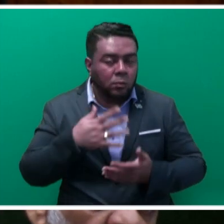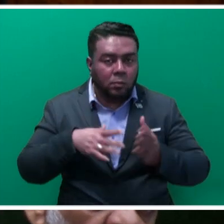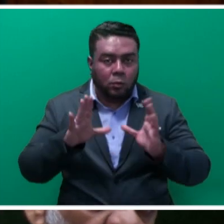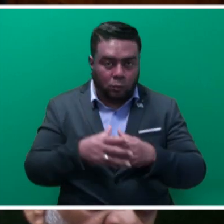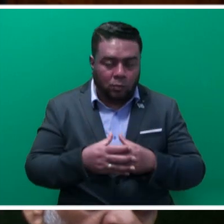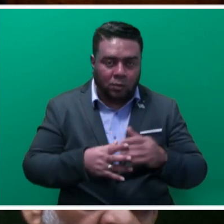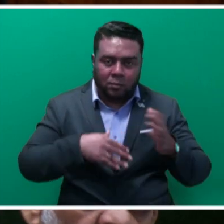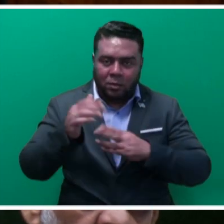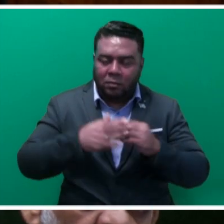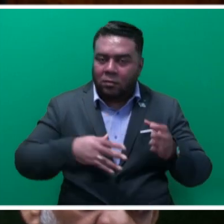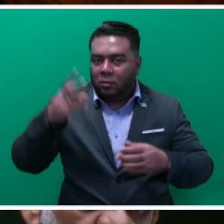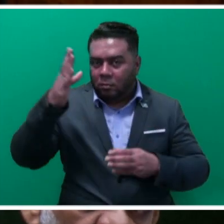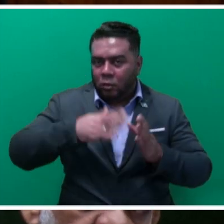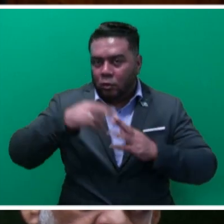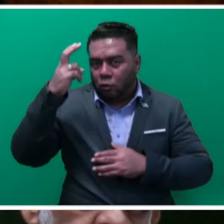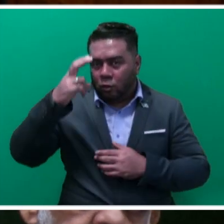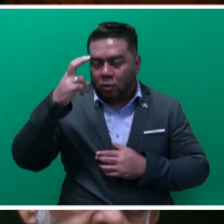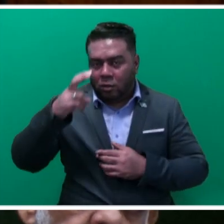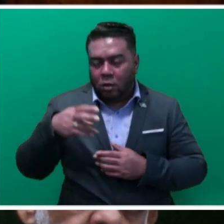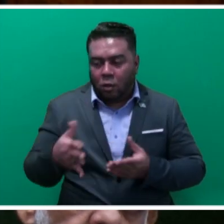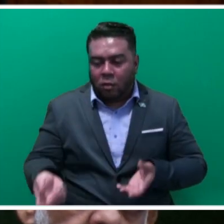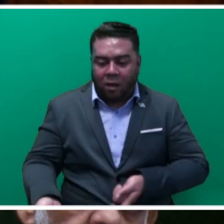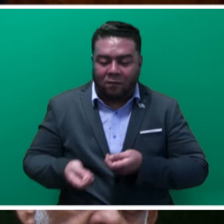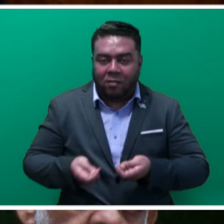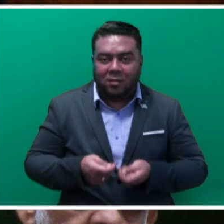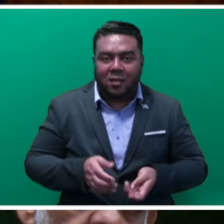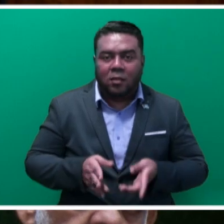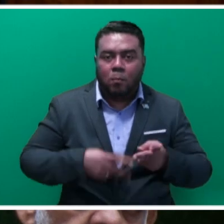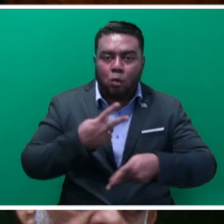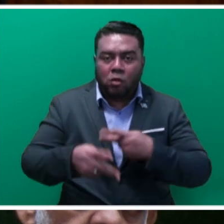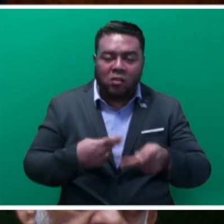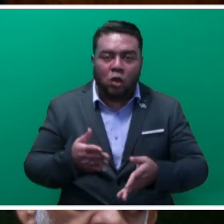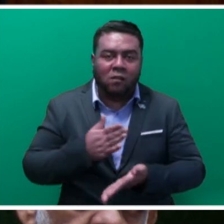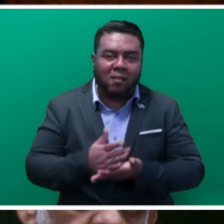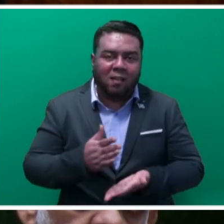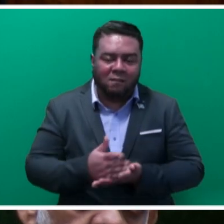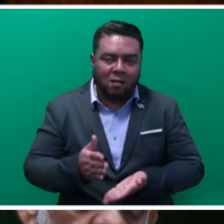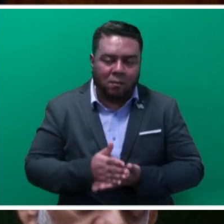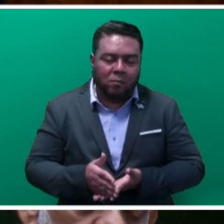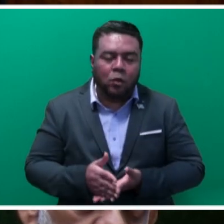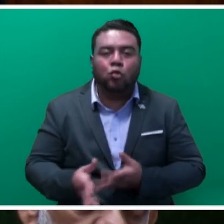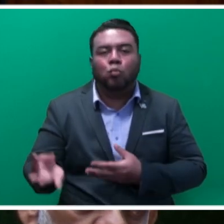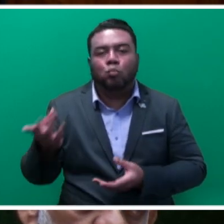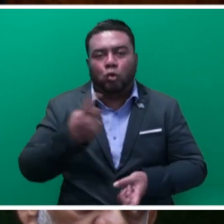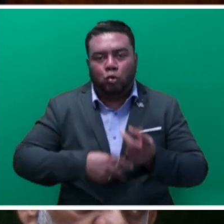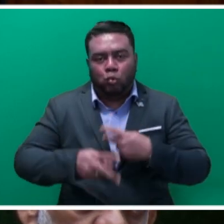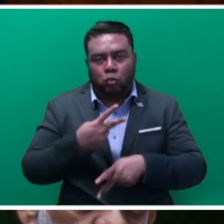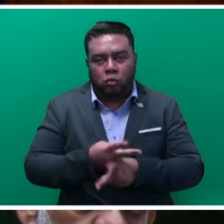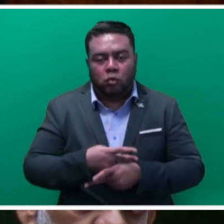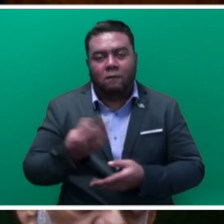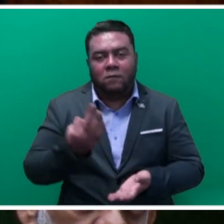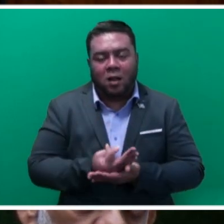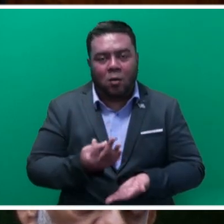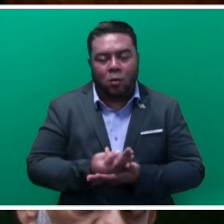training on the harvesting and processing of cassava to produce flour. The